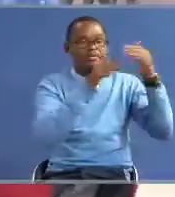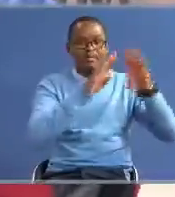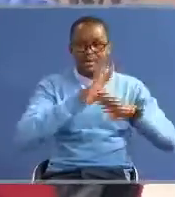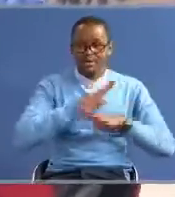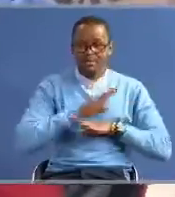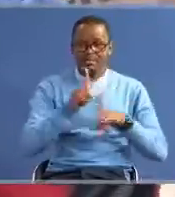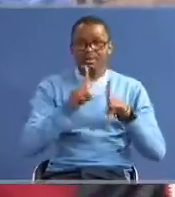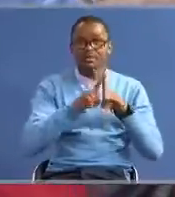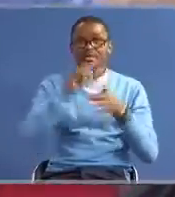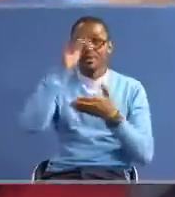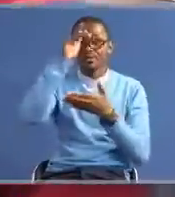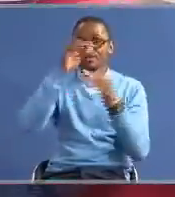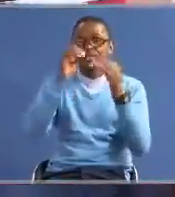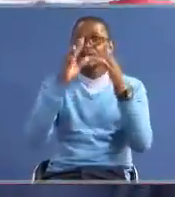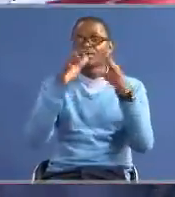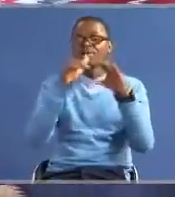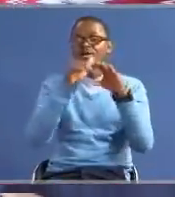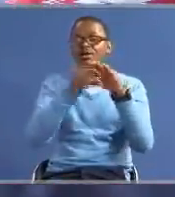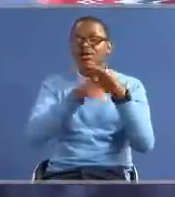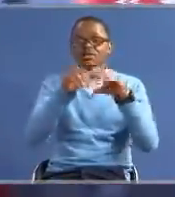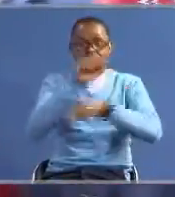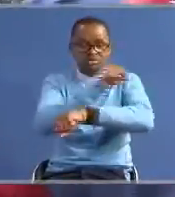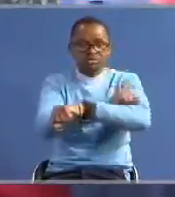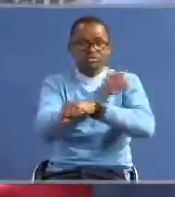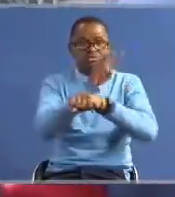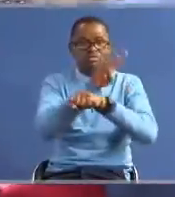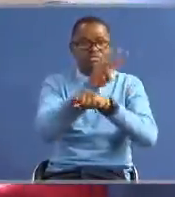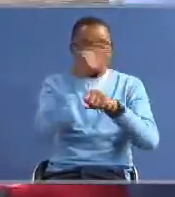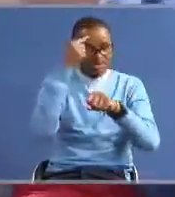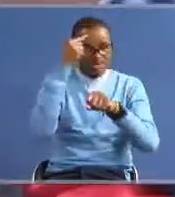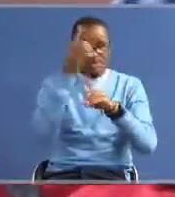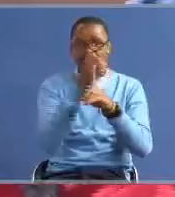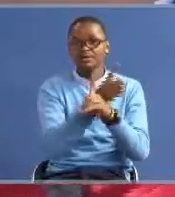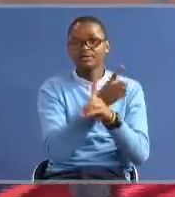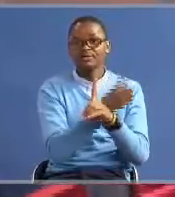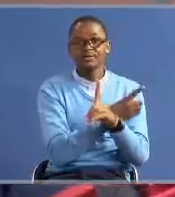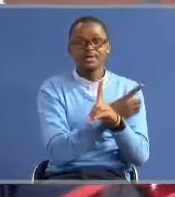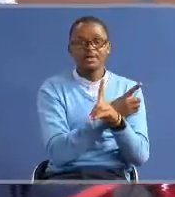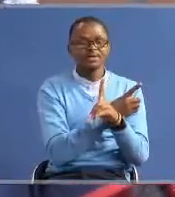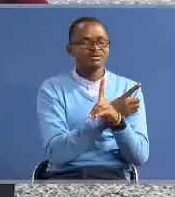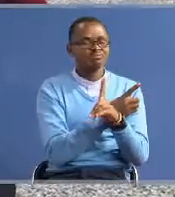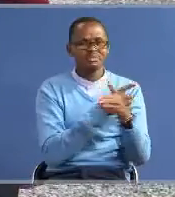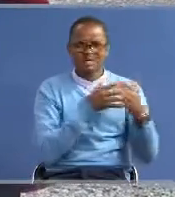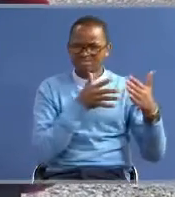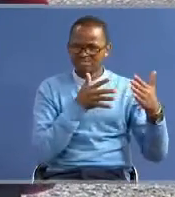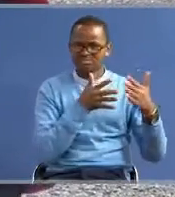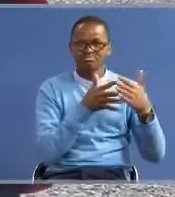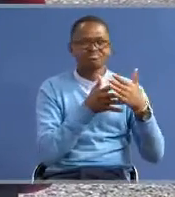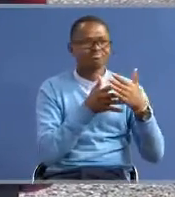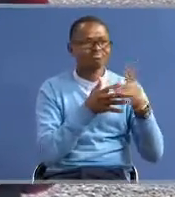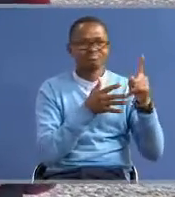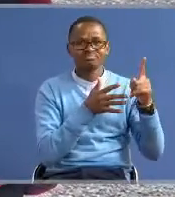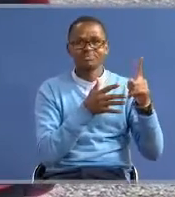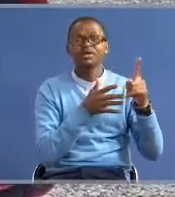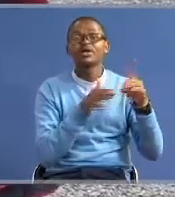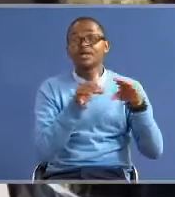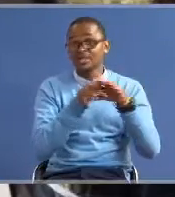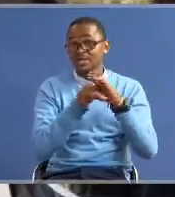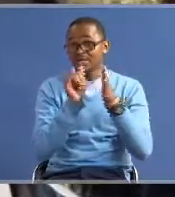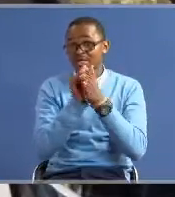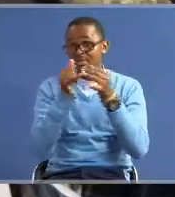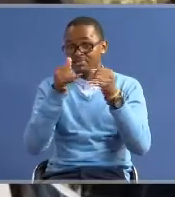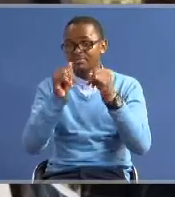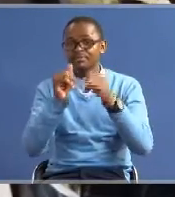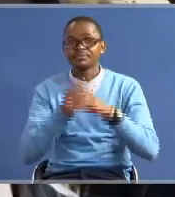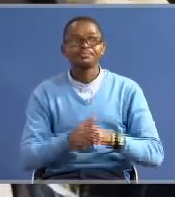kutosha pamoja na upungufu wa walimu katika shule za upili tofauti humu nchini ni kizingiti kikubwa katika kuendeleza pendekezo hili.